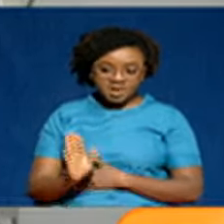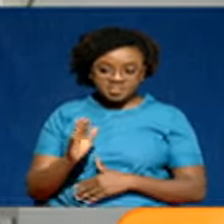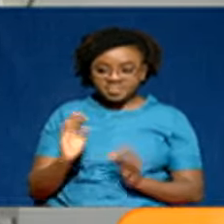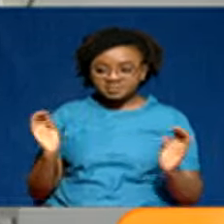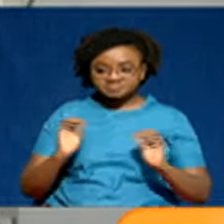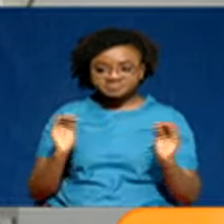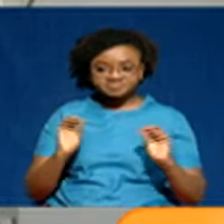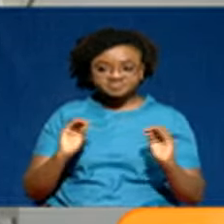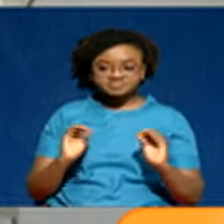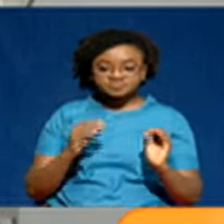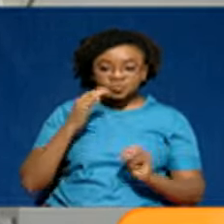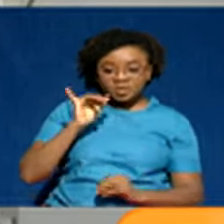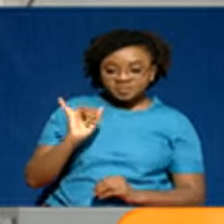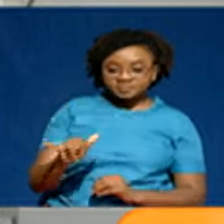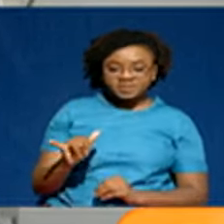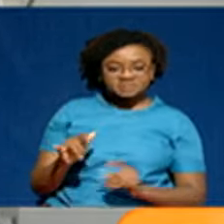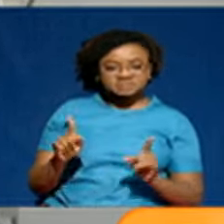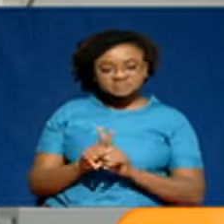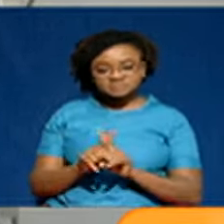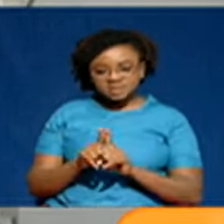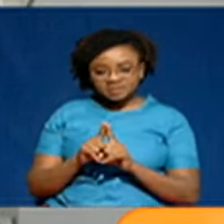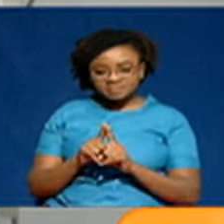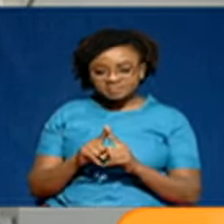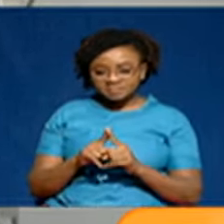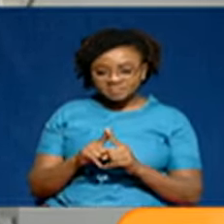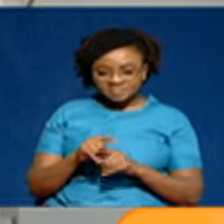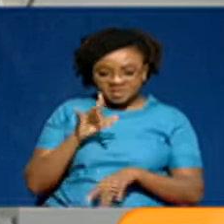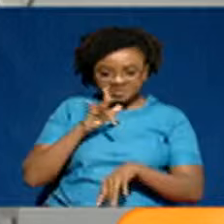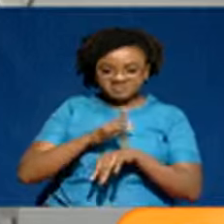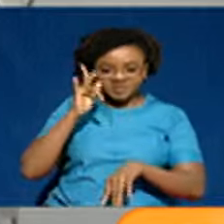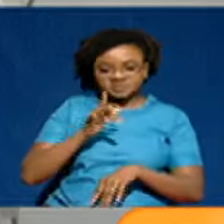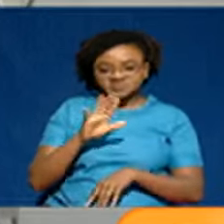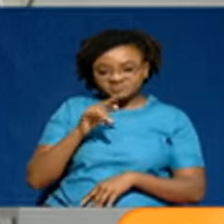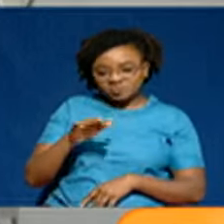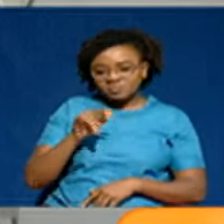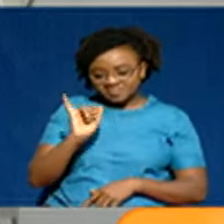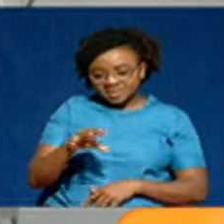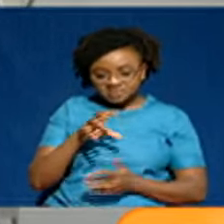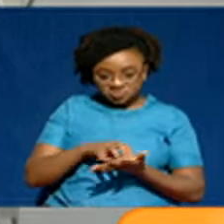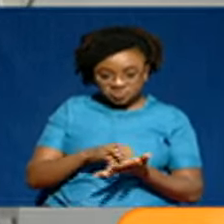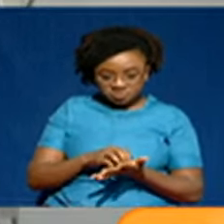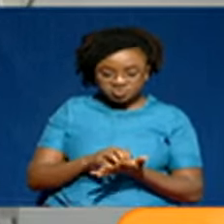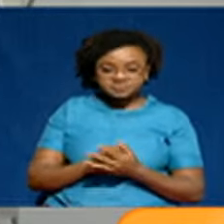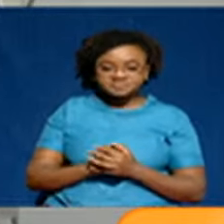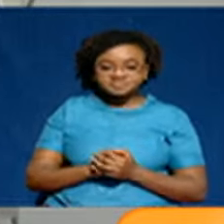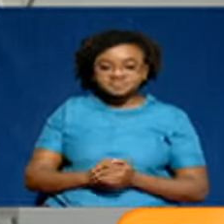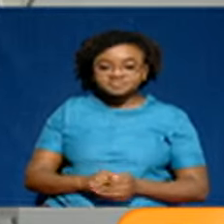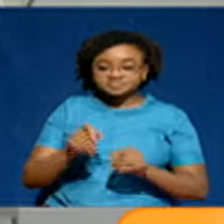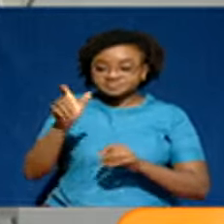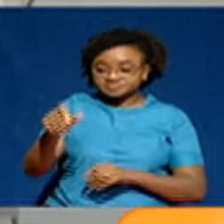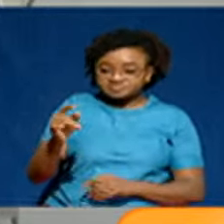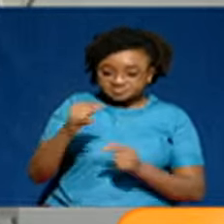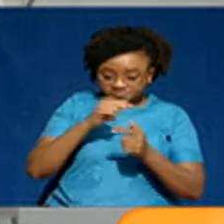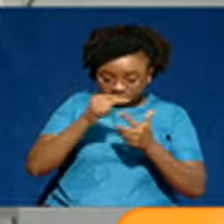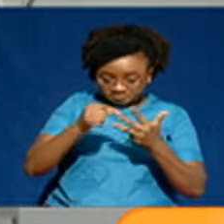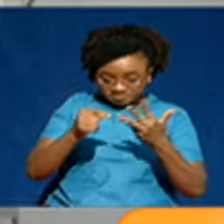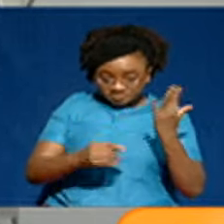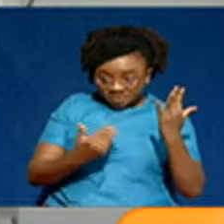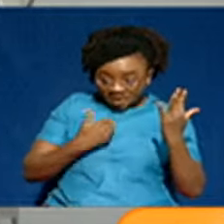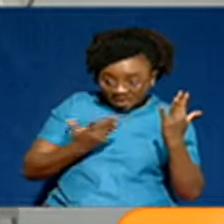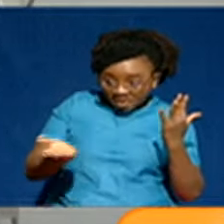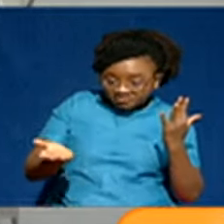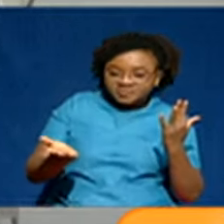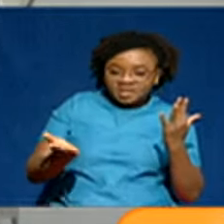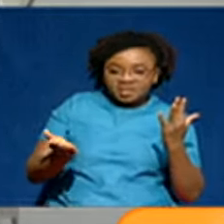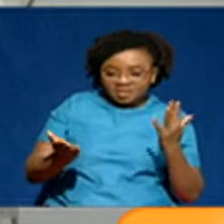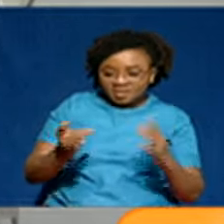as a complication of endometriosis. Now, this is a challenge. When patient will have these symptoms, first of all,